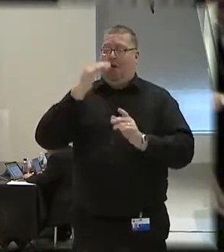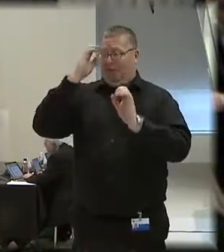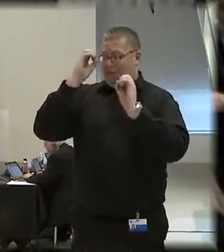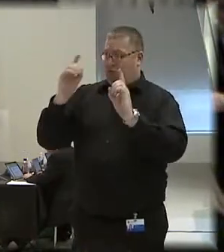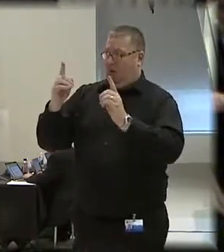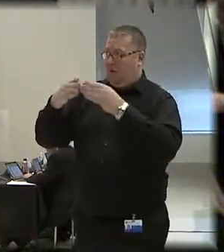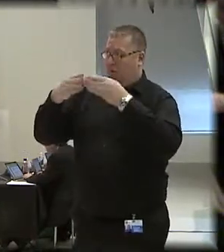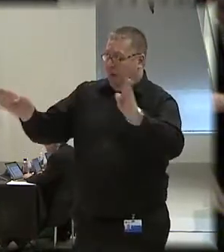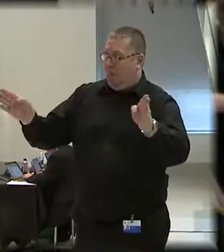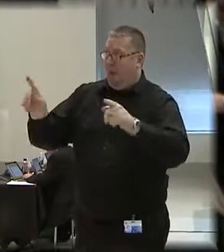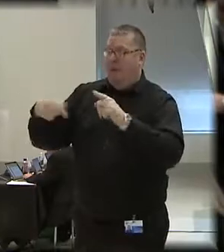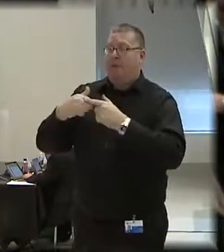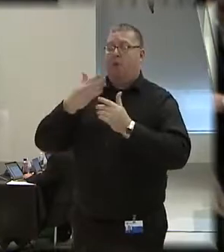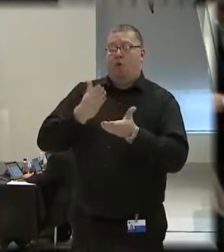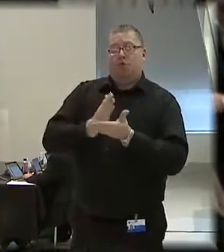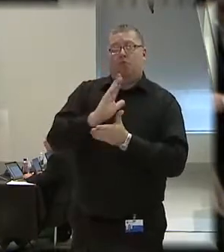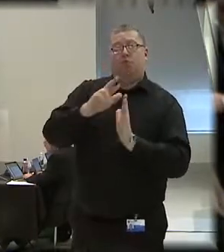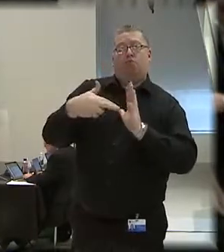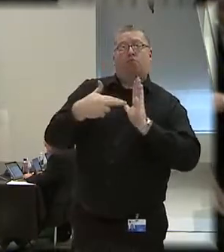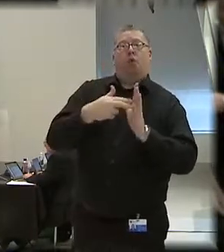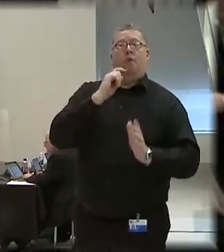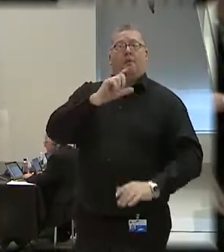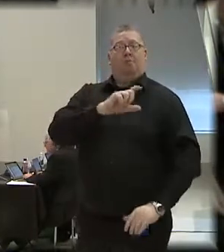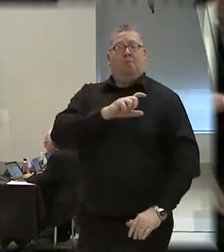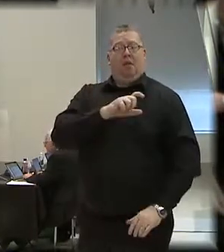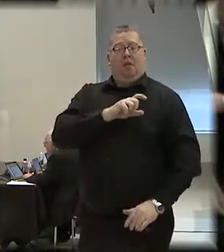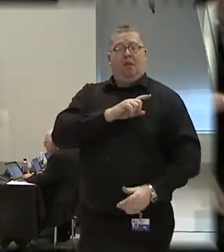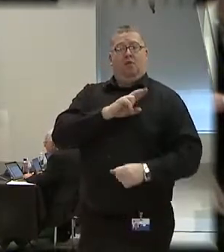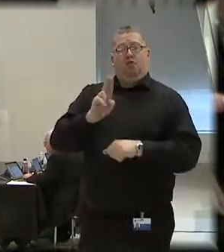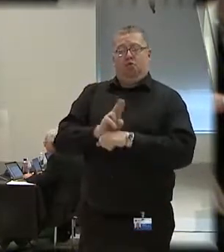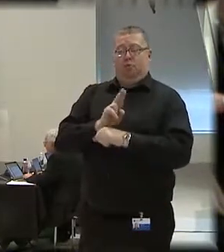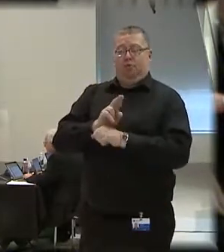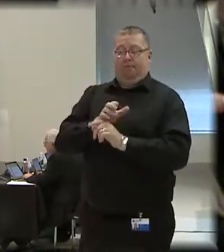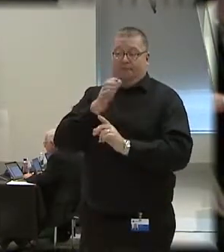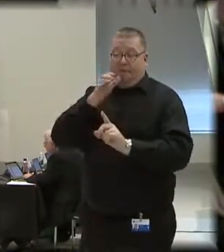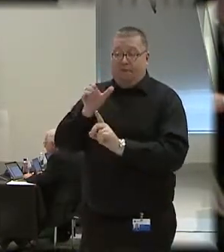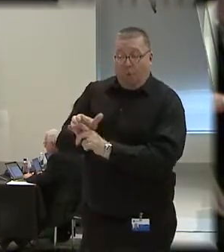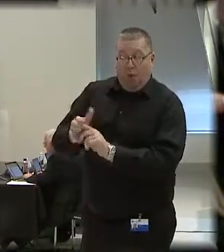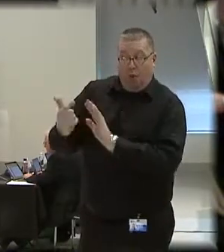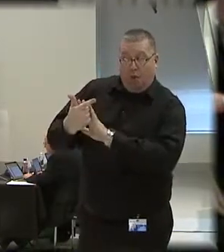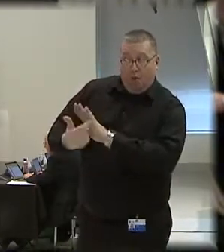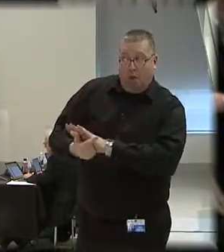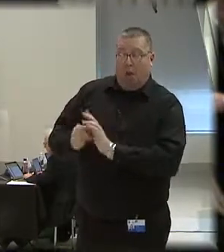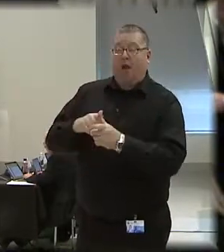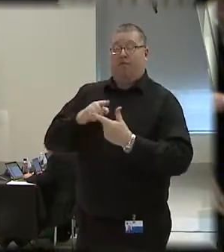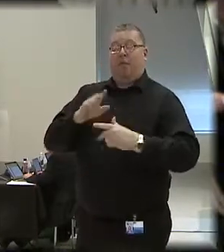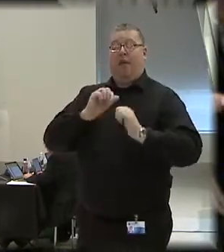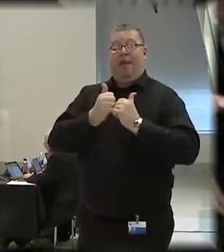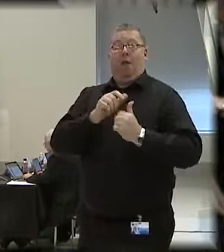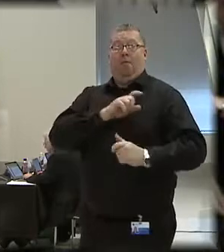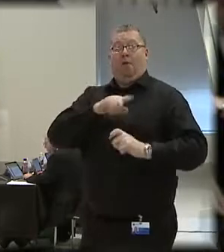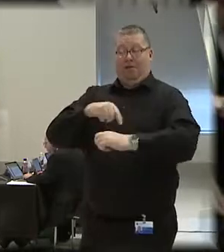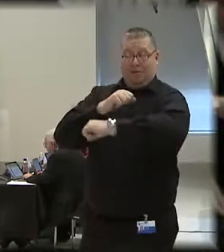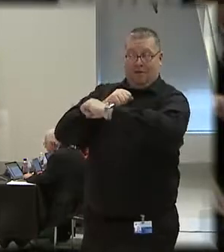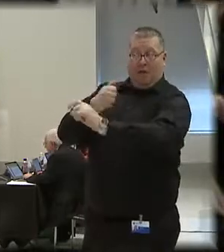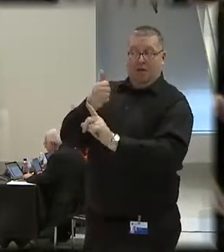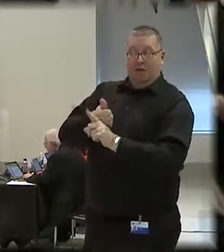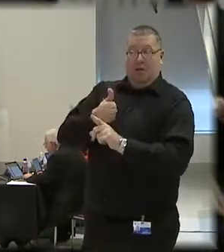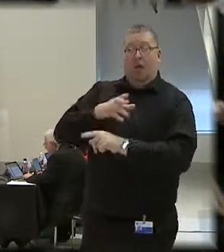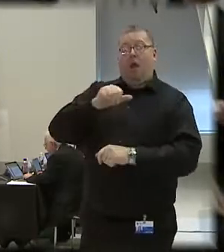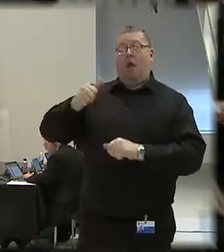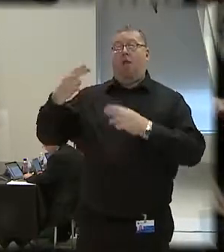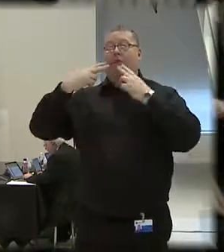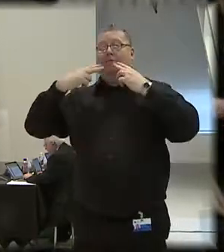about the role and rights of police officers in enforcing the law, including the right to defend themselves and innocent